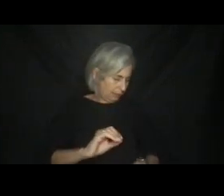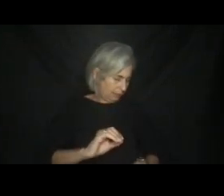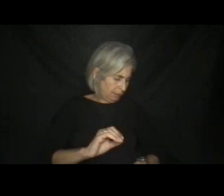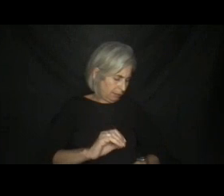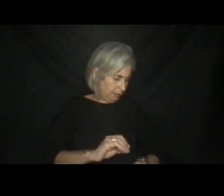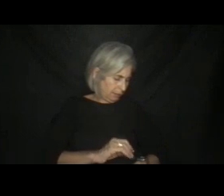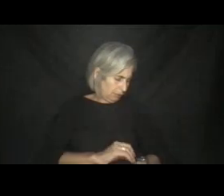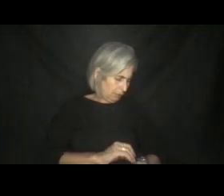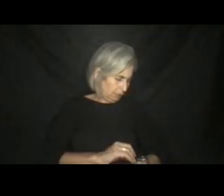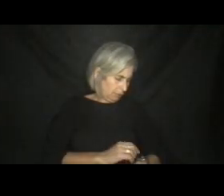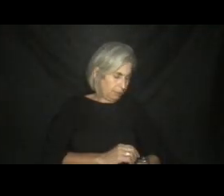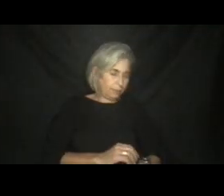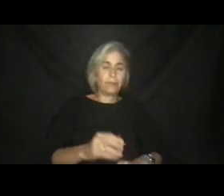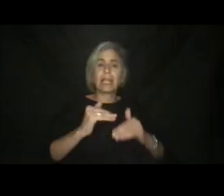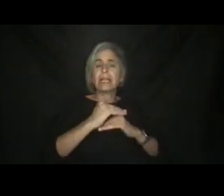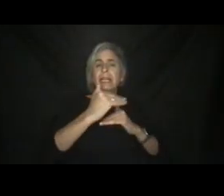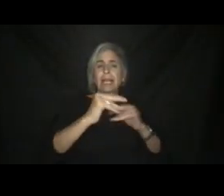Next slide, please.